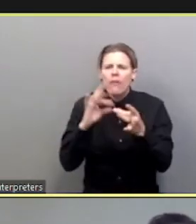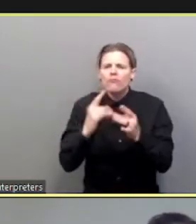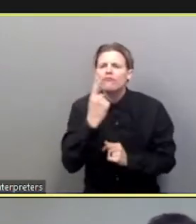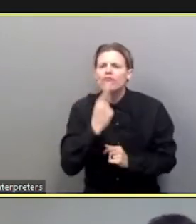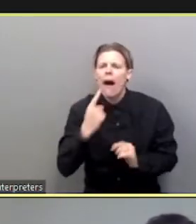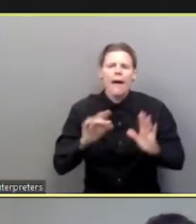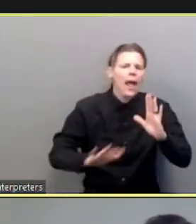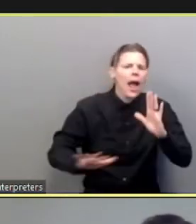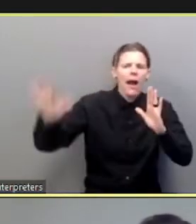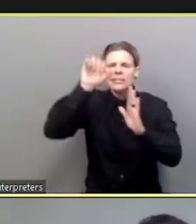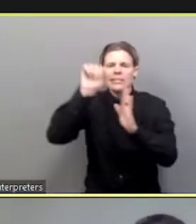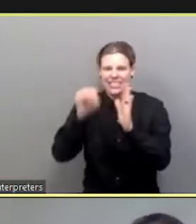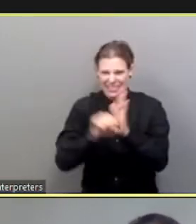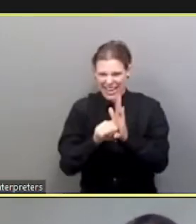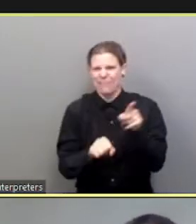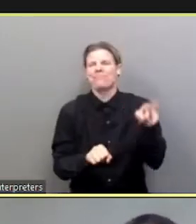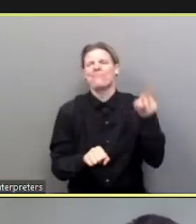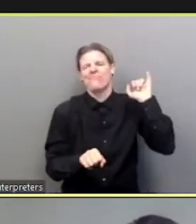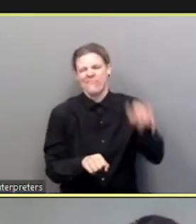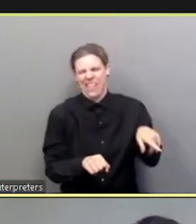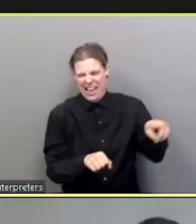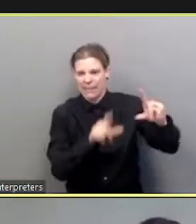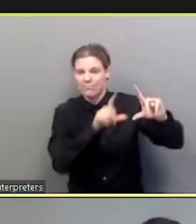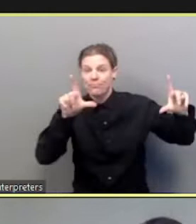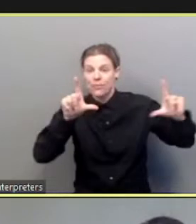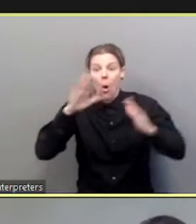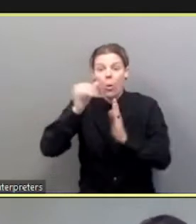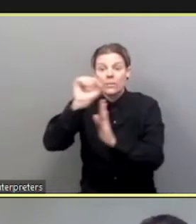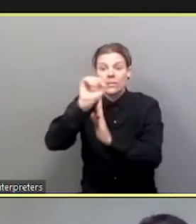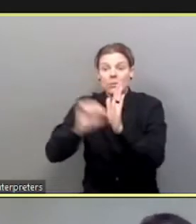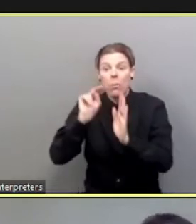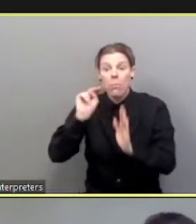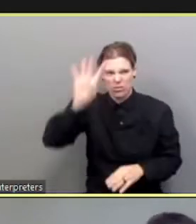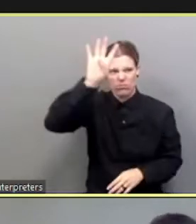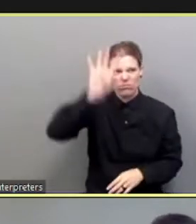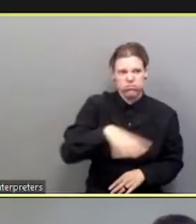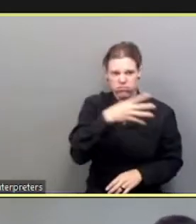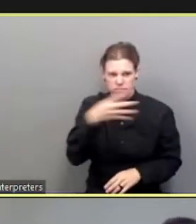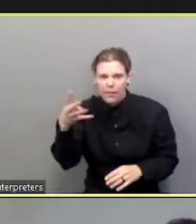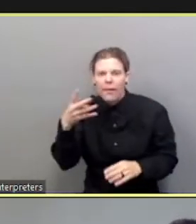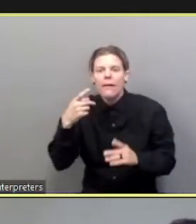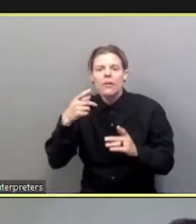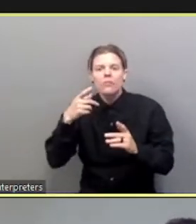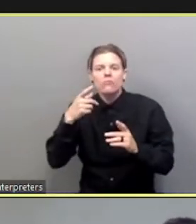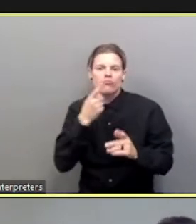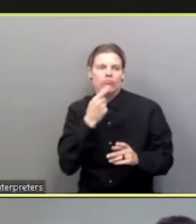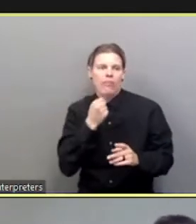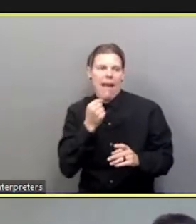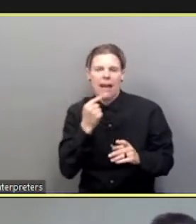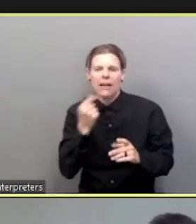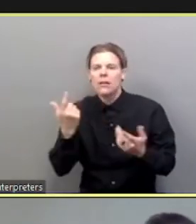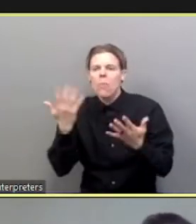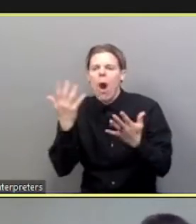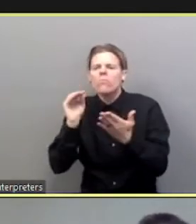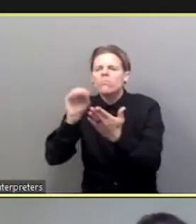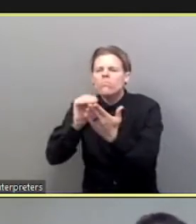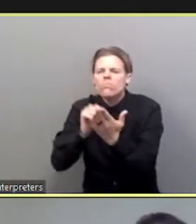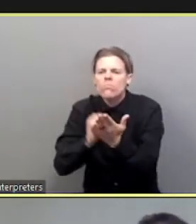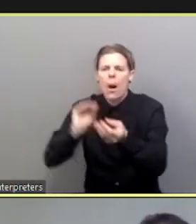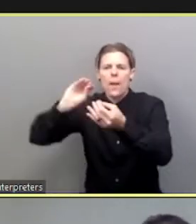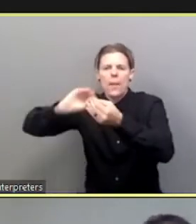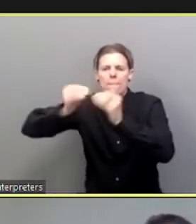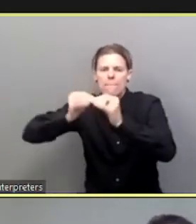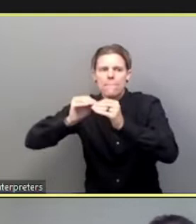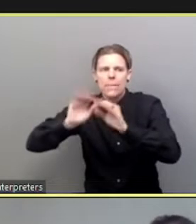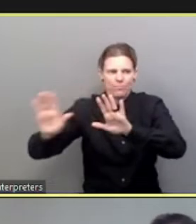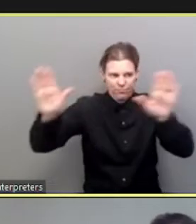COVID-19 surveillance data, and we calculate a case rate and a test percent